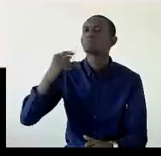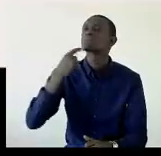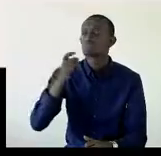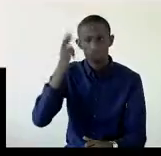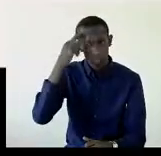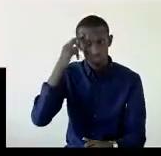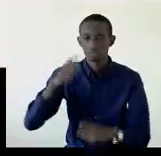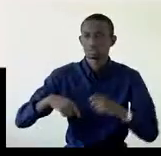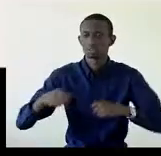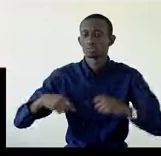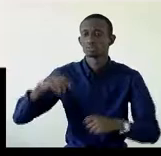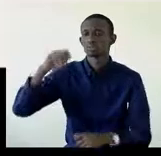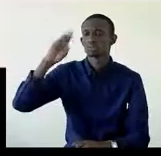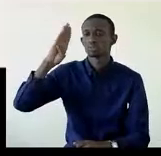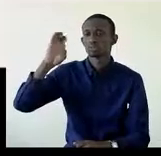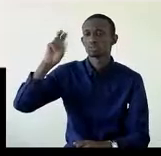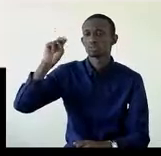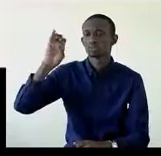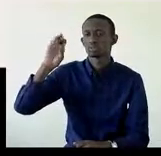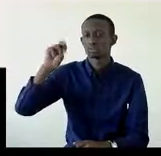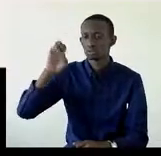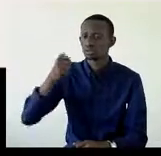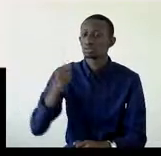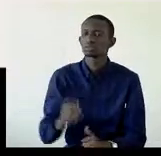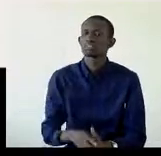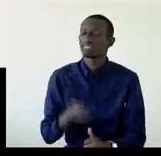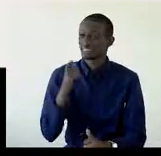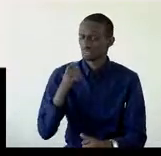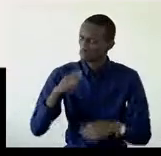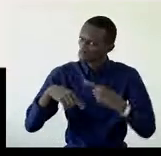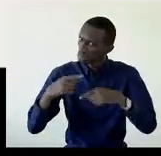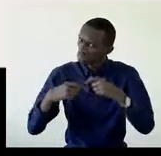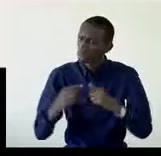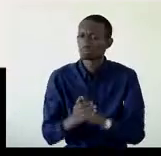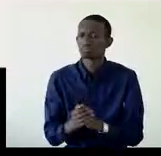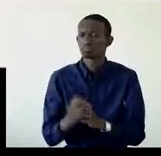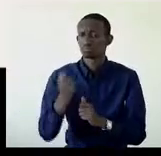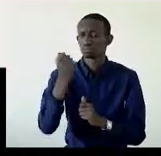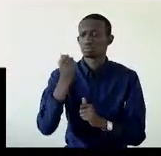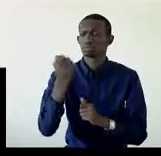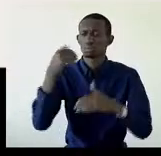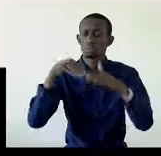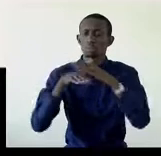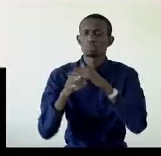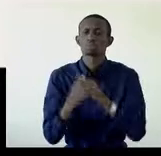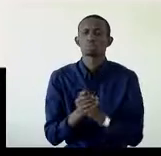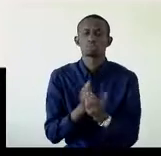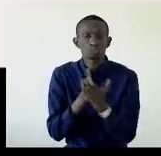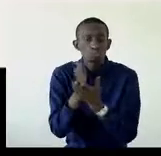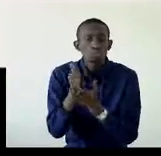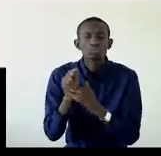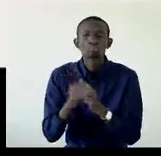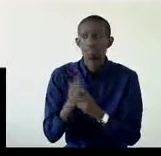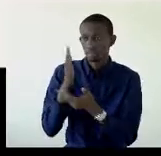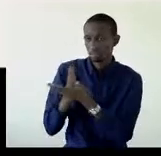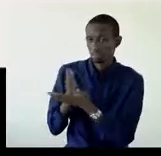benzene, because we said benzene mainly undergo through this type of reaction. But you